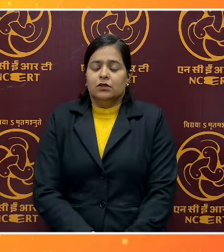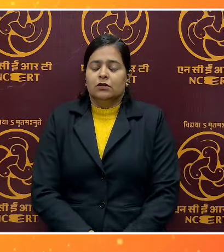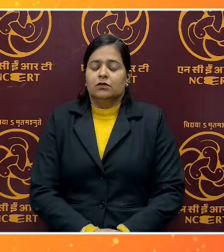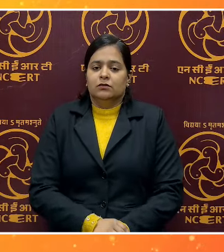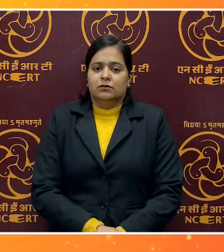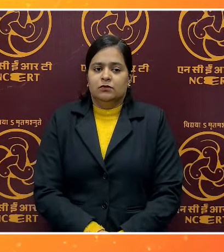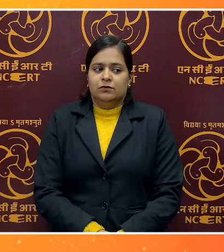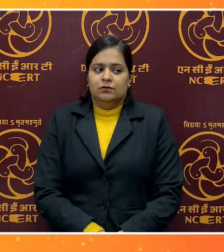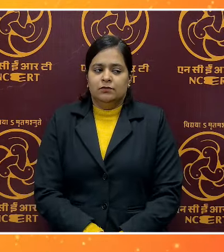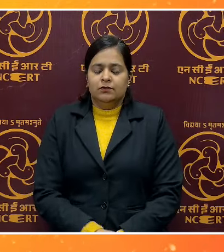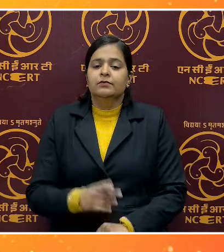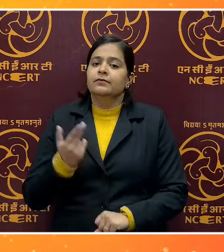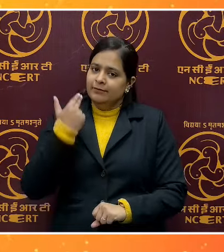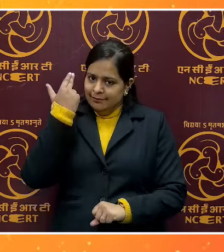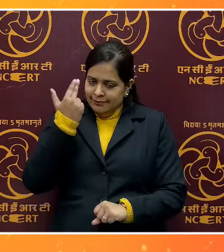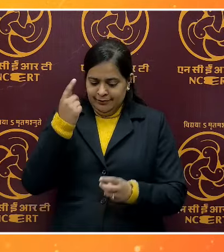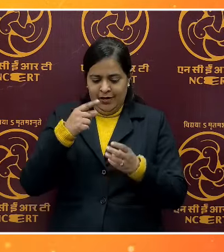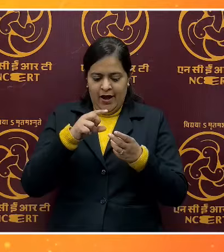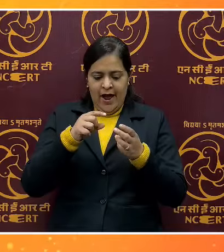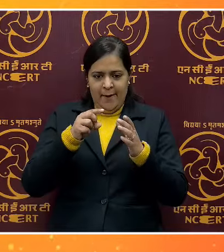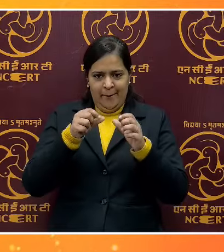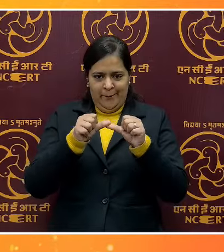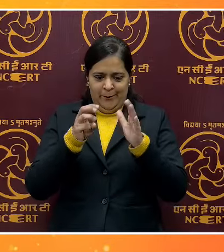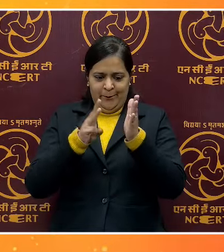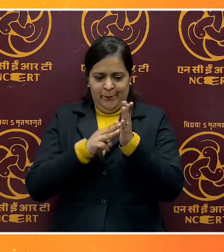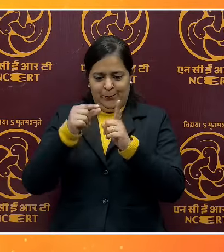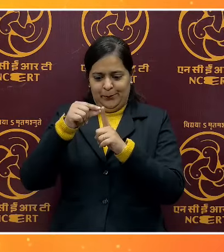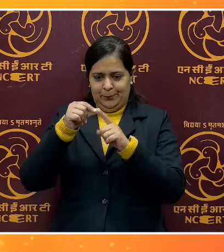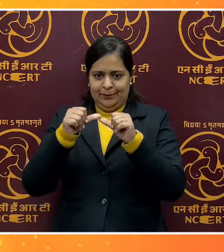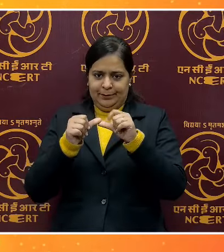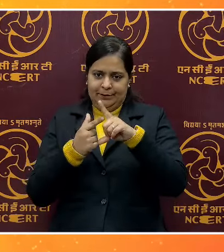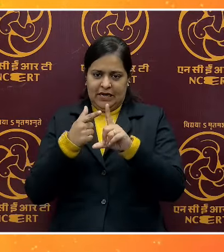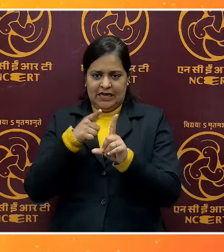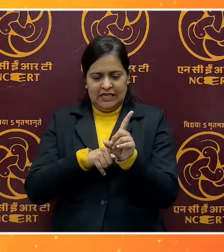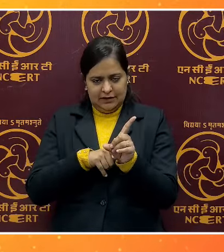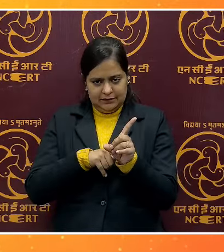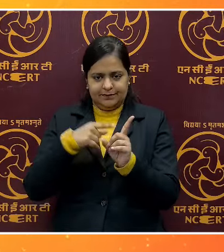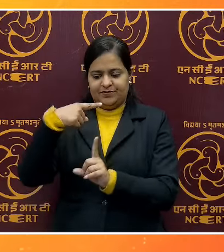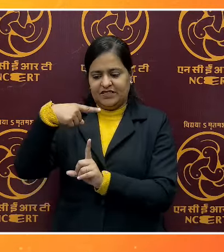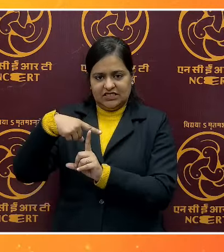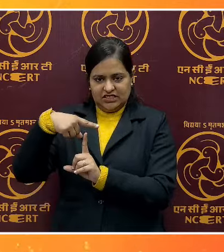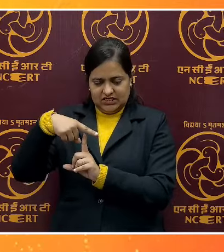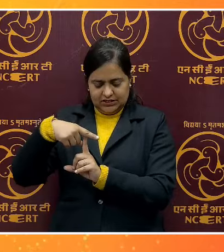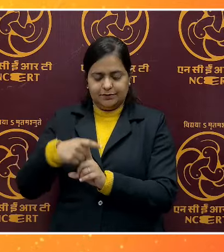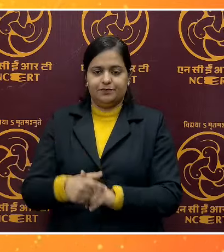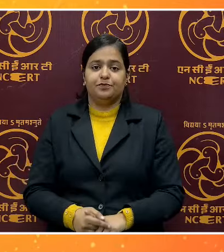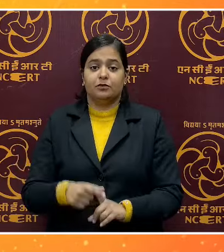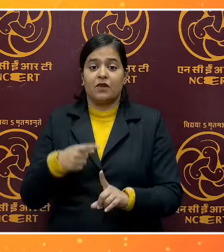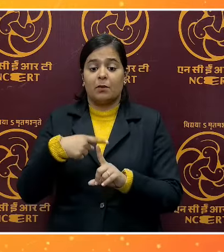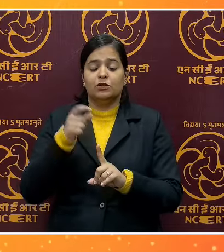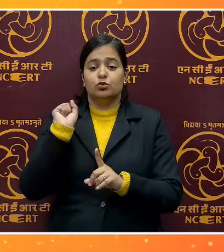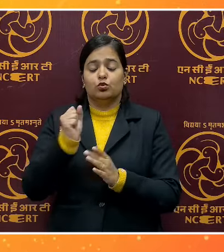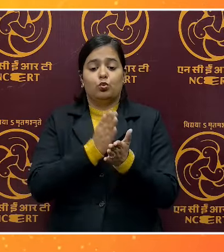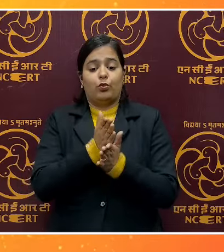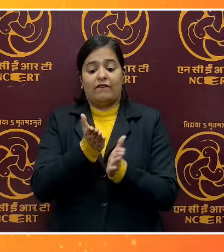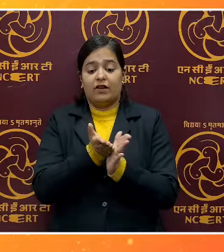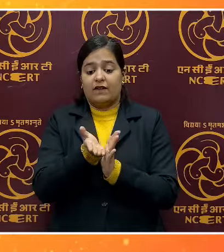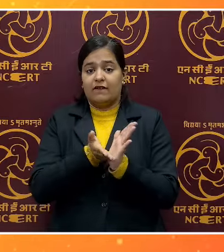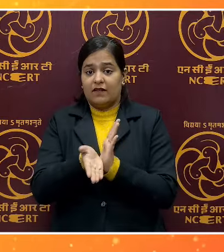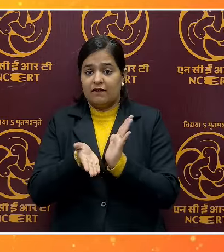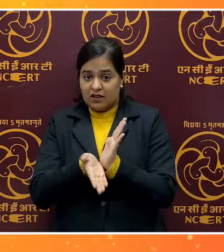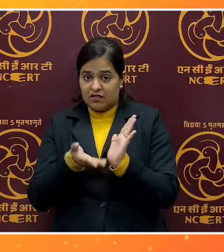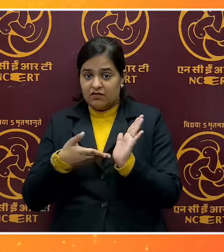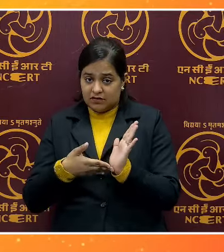So, empty d orbital will be available by the ligands, and according to the types and charge of the